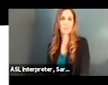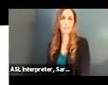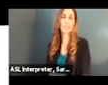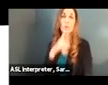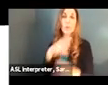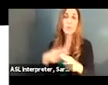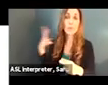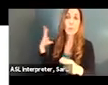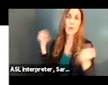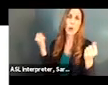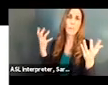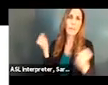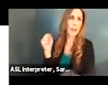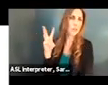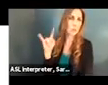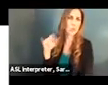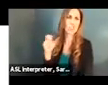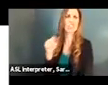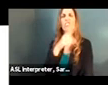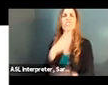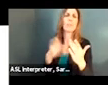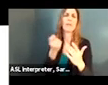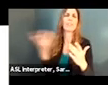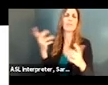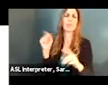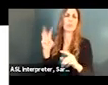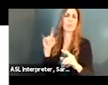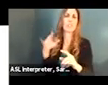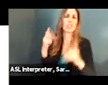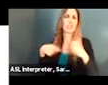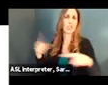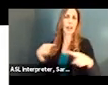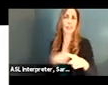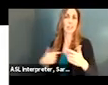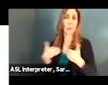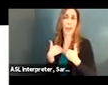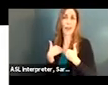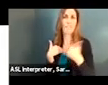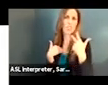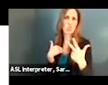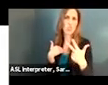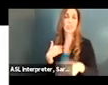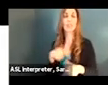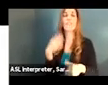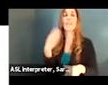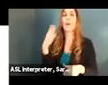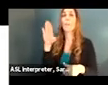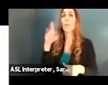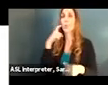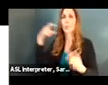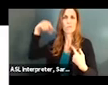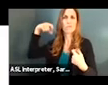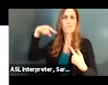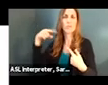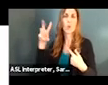of switches. So these are just 3 of our many switch varieties that we have. We have Bluetooth switches. So this Bluetooth